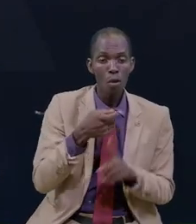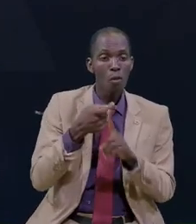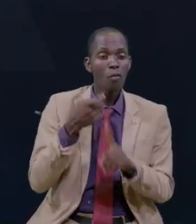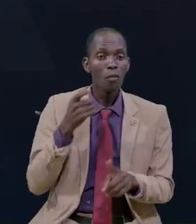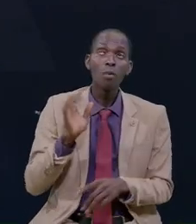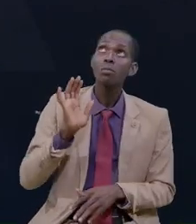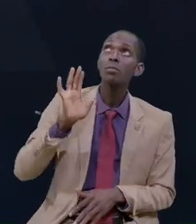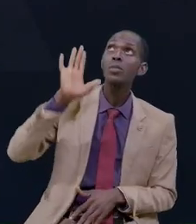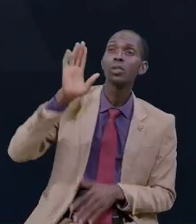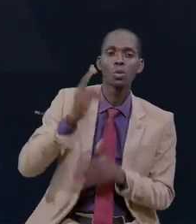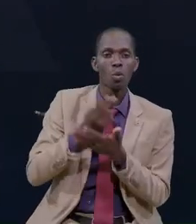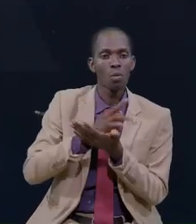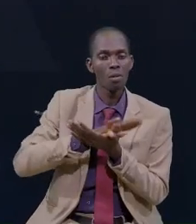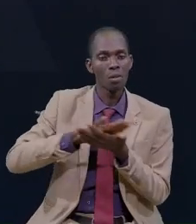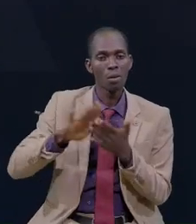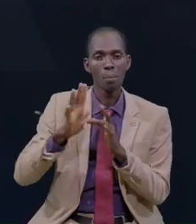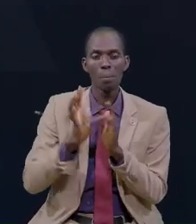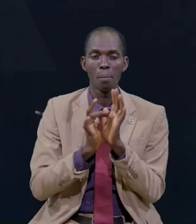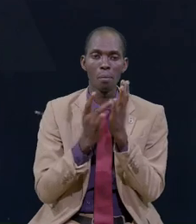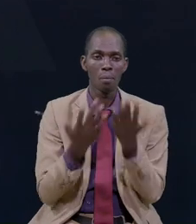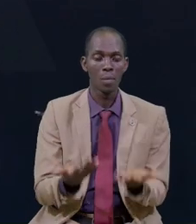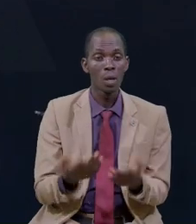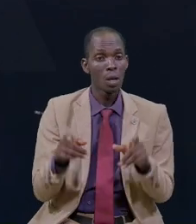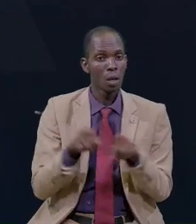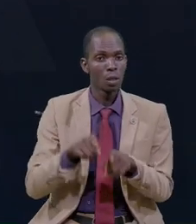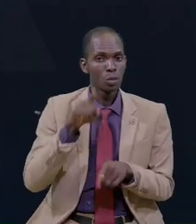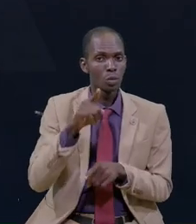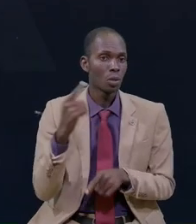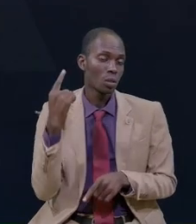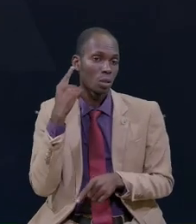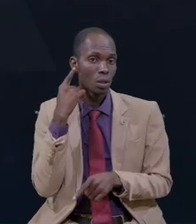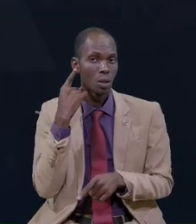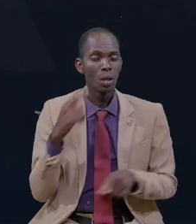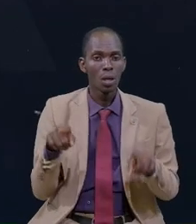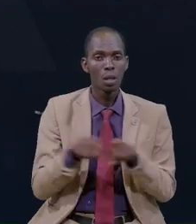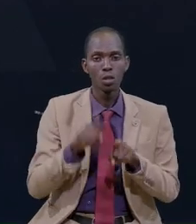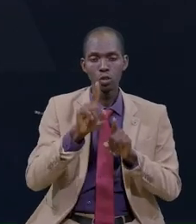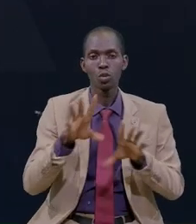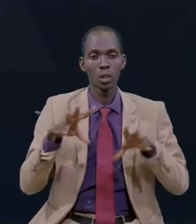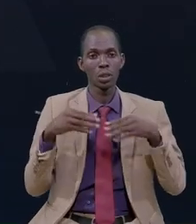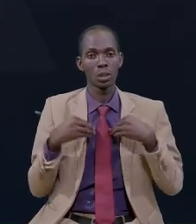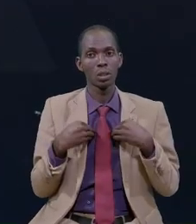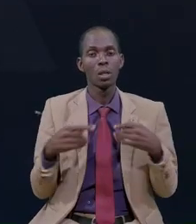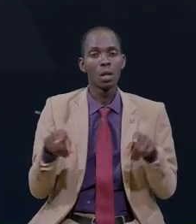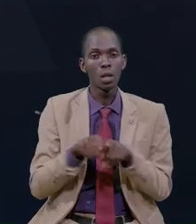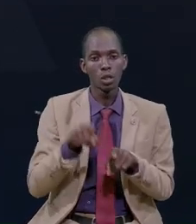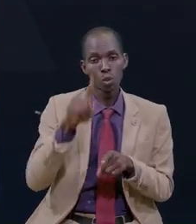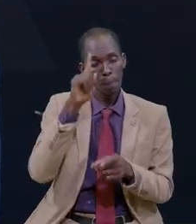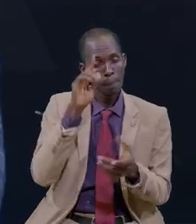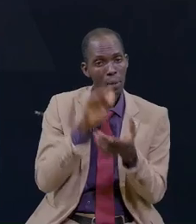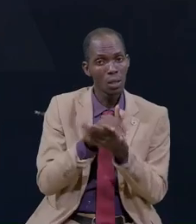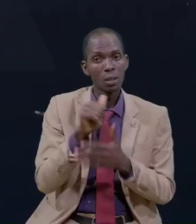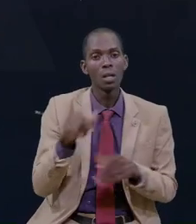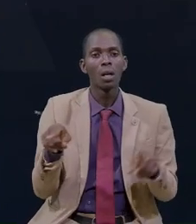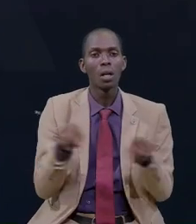Voilà pourquoi je vous lis sa parole de sa sainte Bible. Et comme tu entends, as you accept, comme tu acceptes, as you believe, comme tu crois,